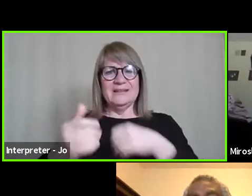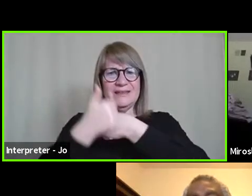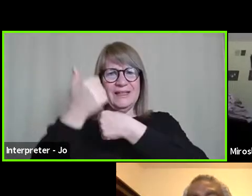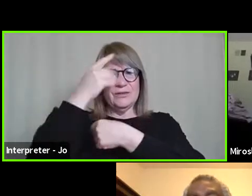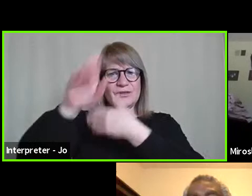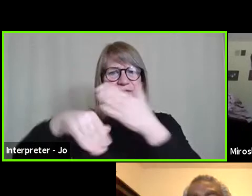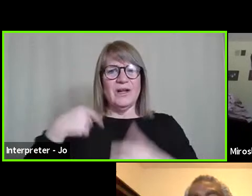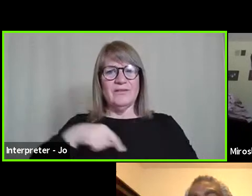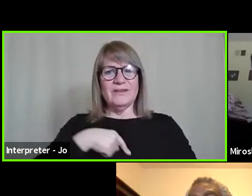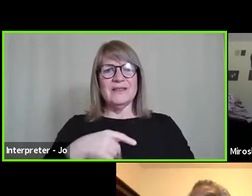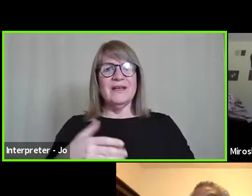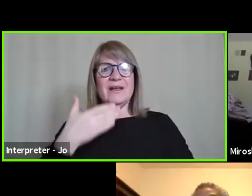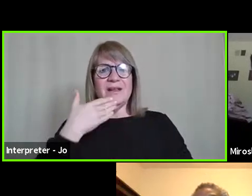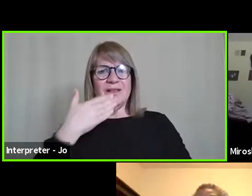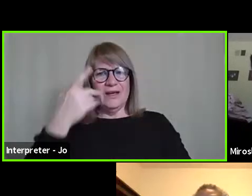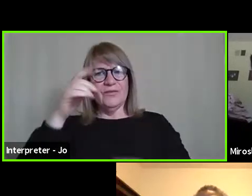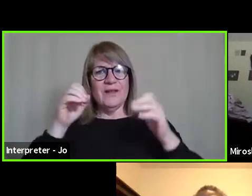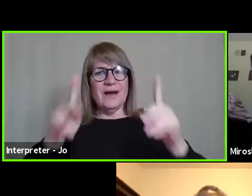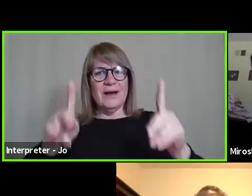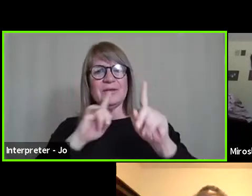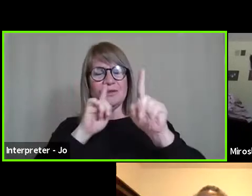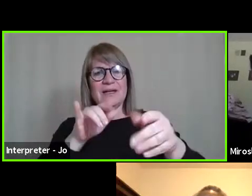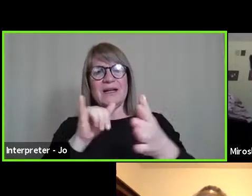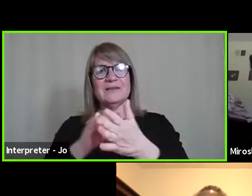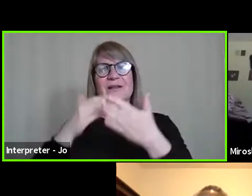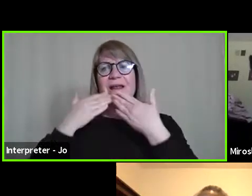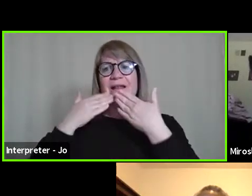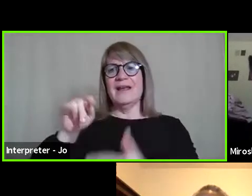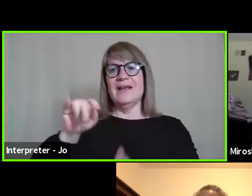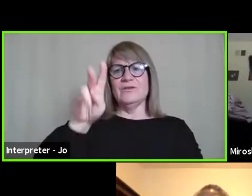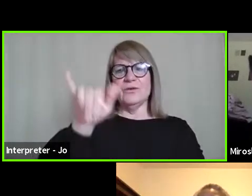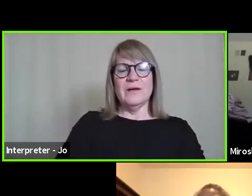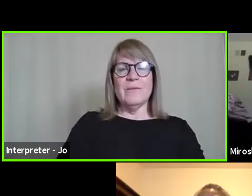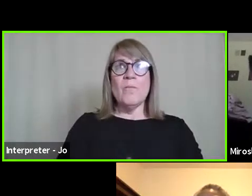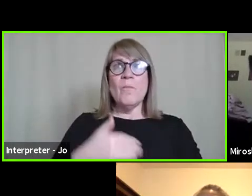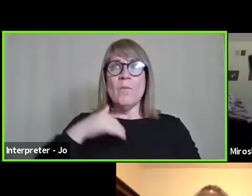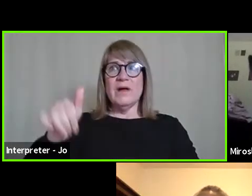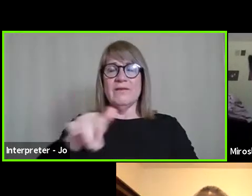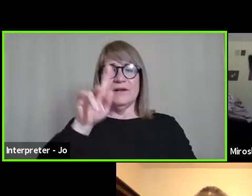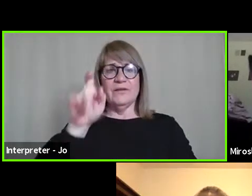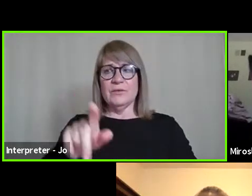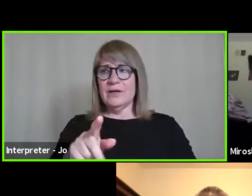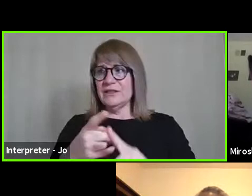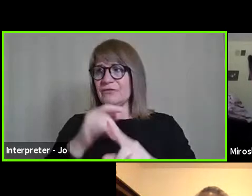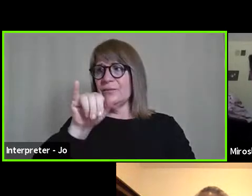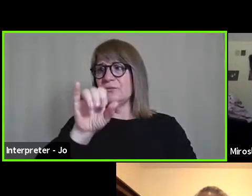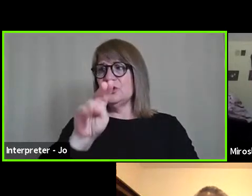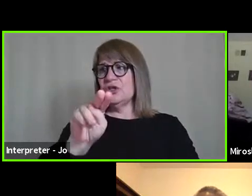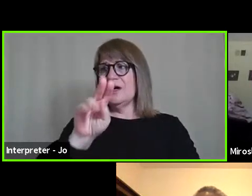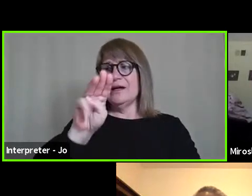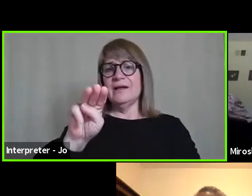opportunity to answer that thank you tony we have another question from john mcguire